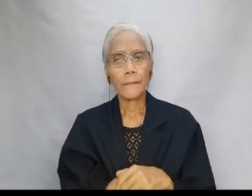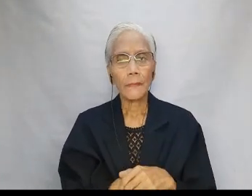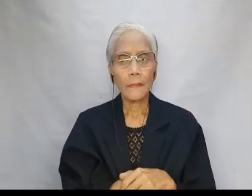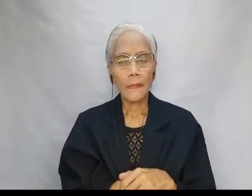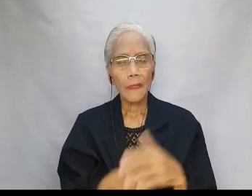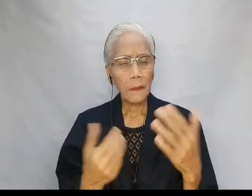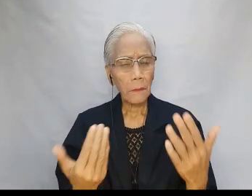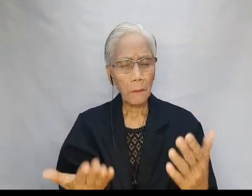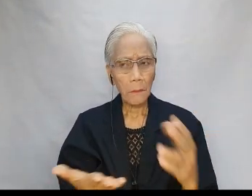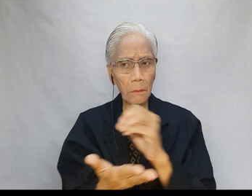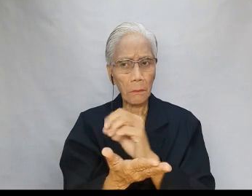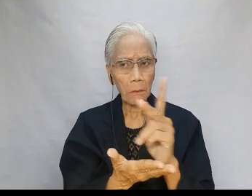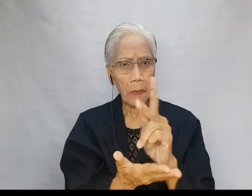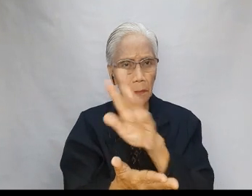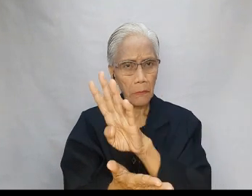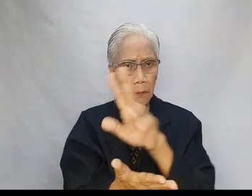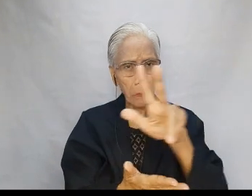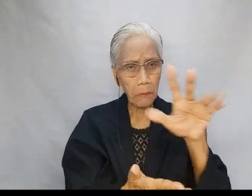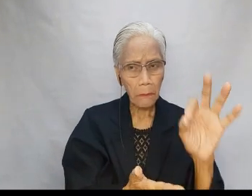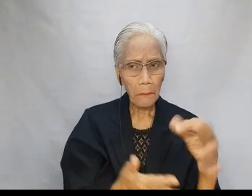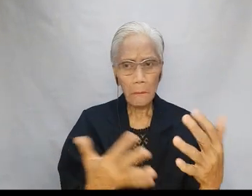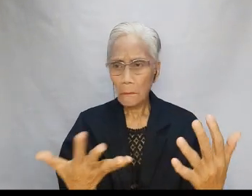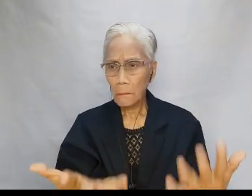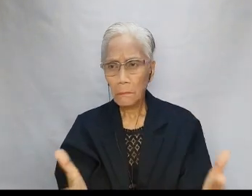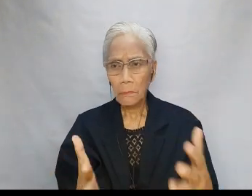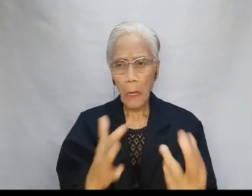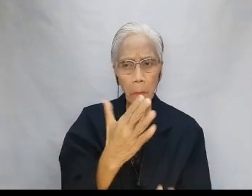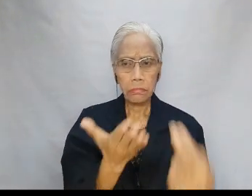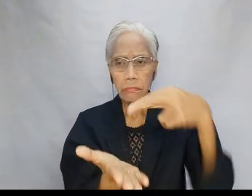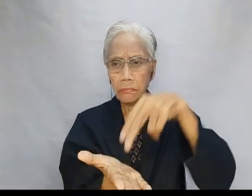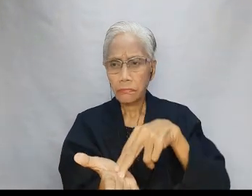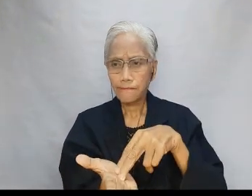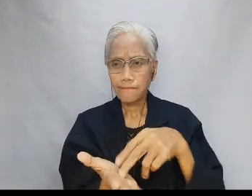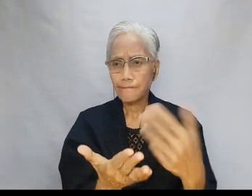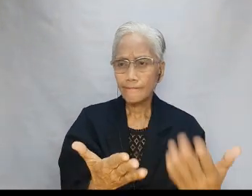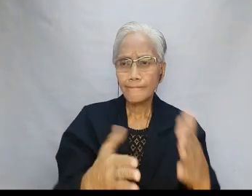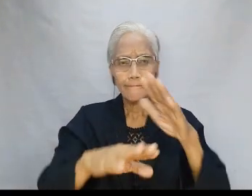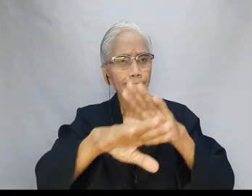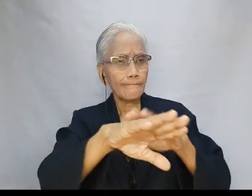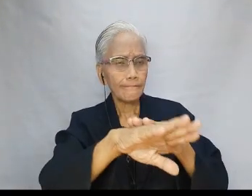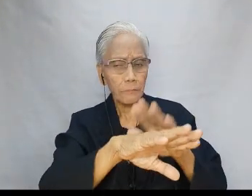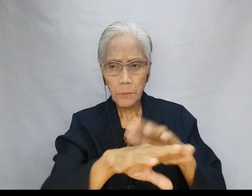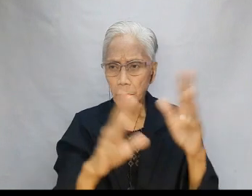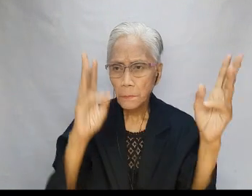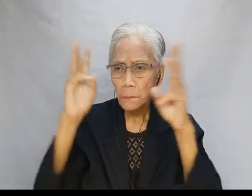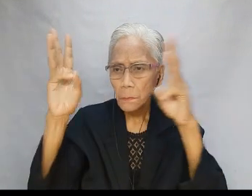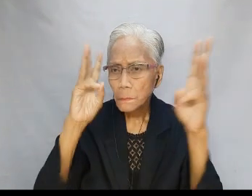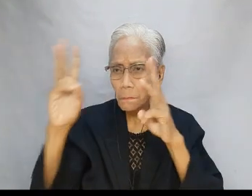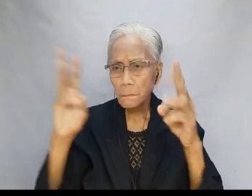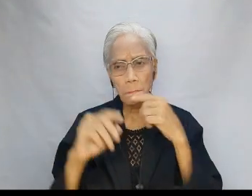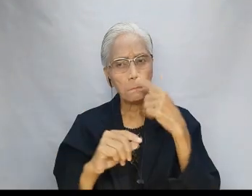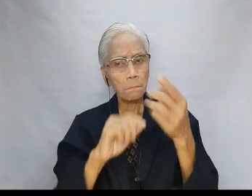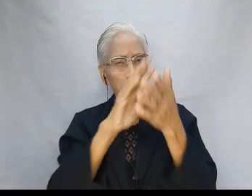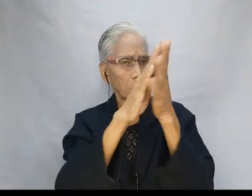39, "And Jesus arose, and he rebuked the wind, and said unto the sea, Peace, be